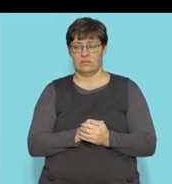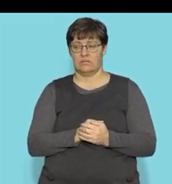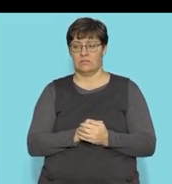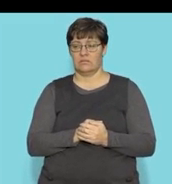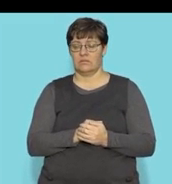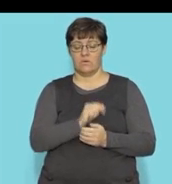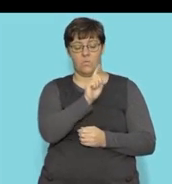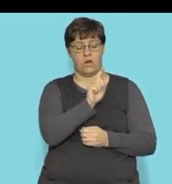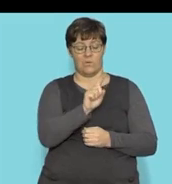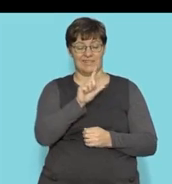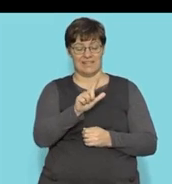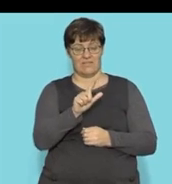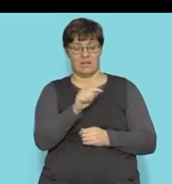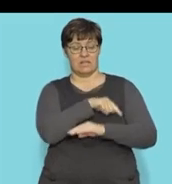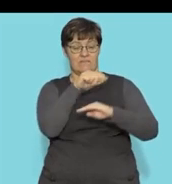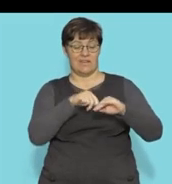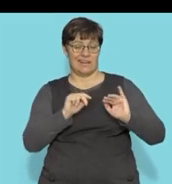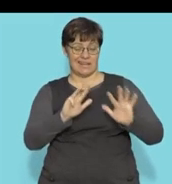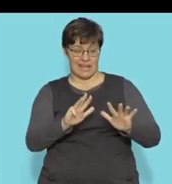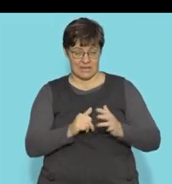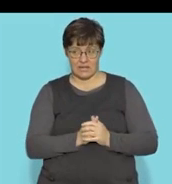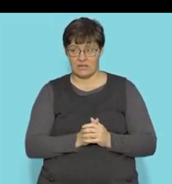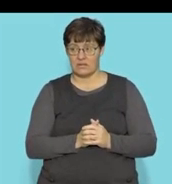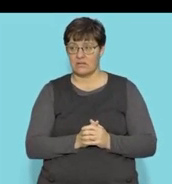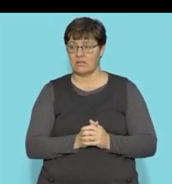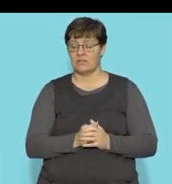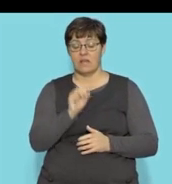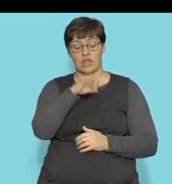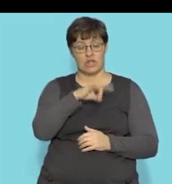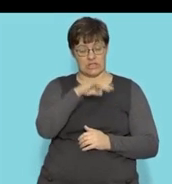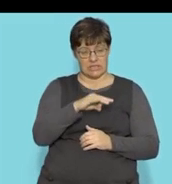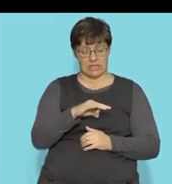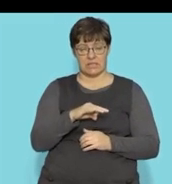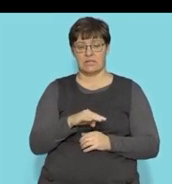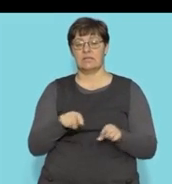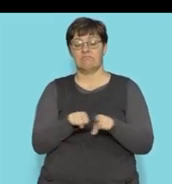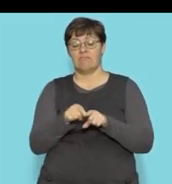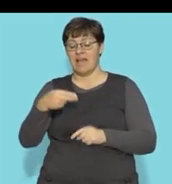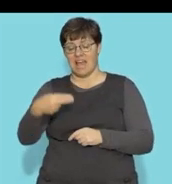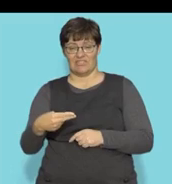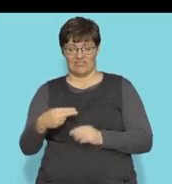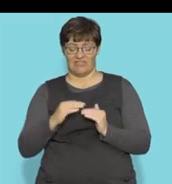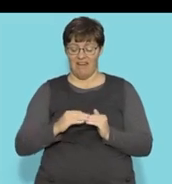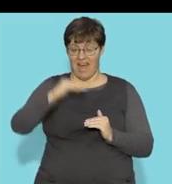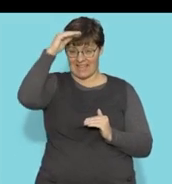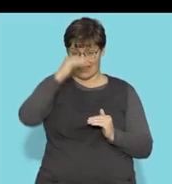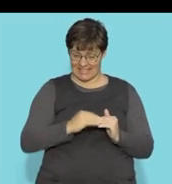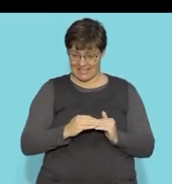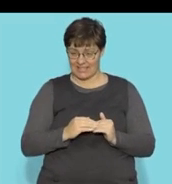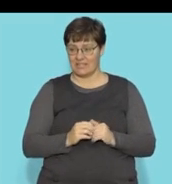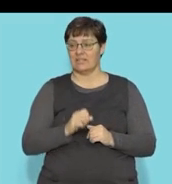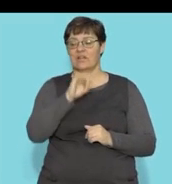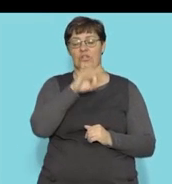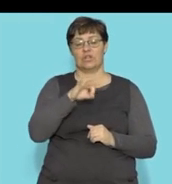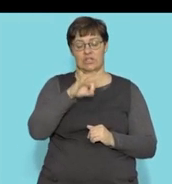my 117 by 9, which gives me 13. So the height of my glass